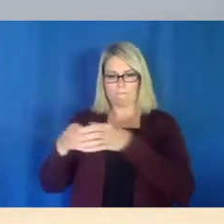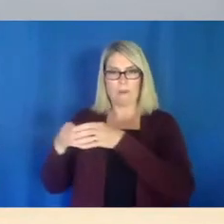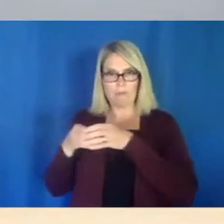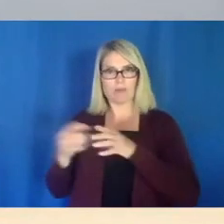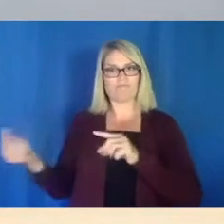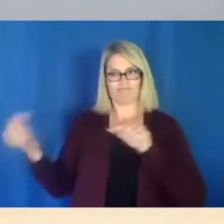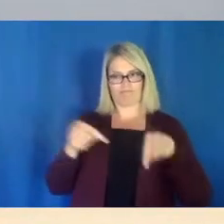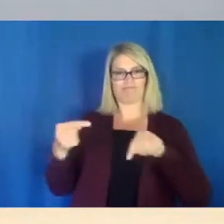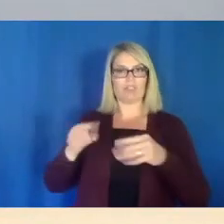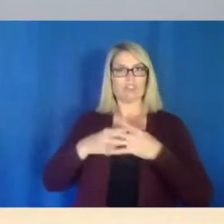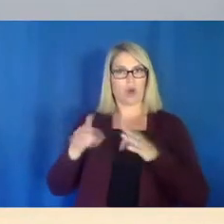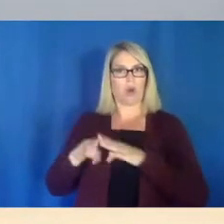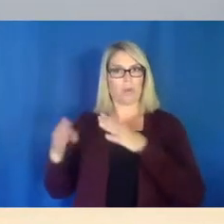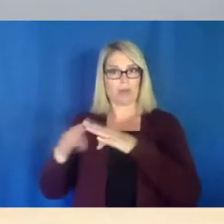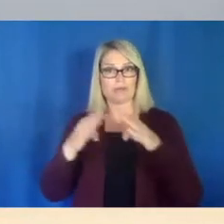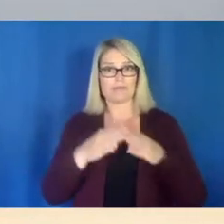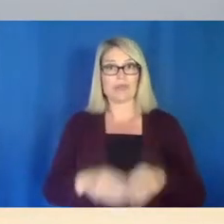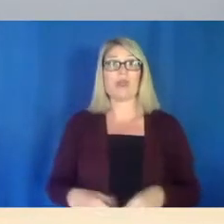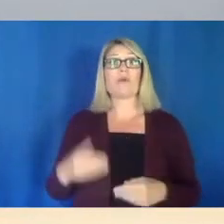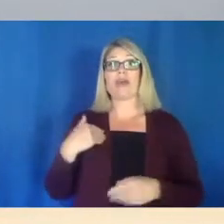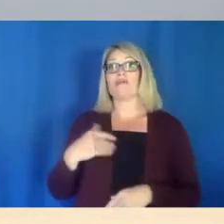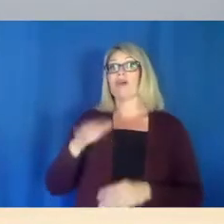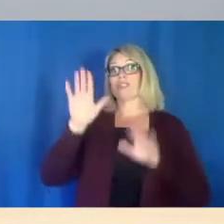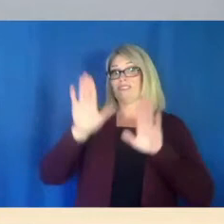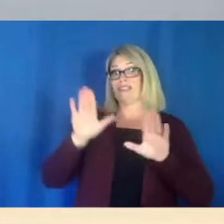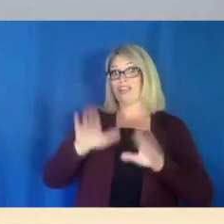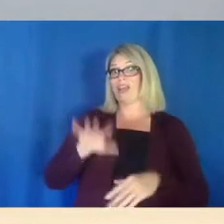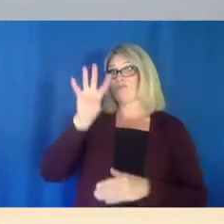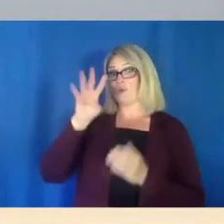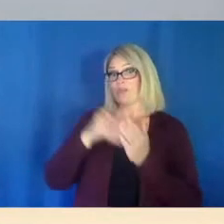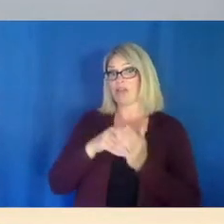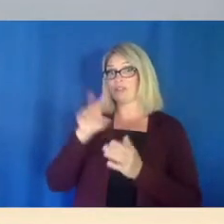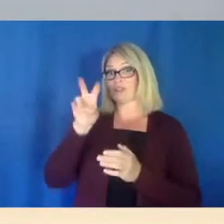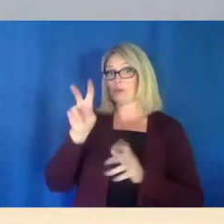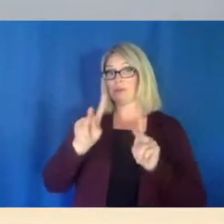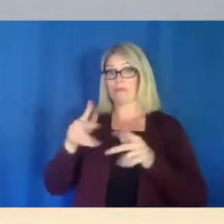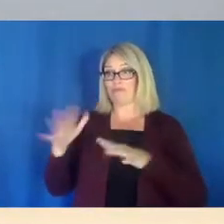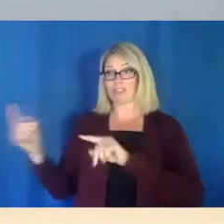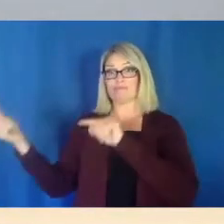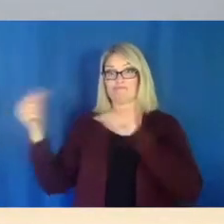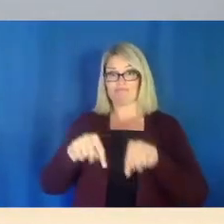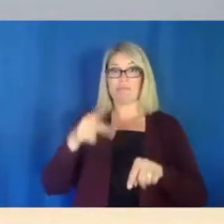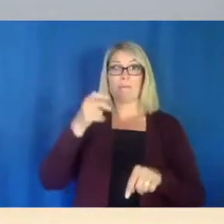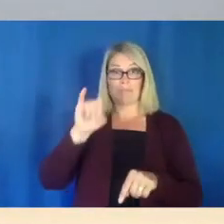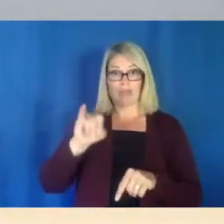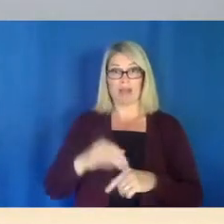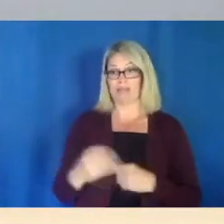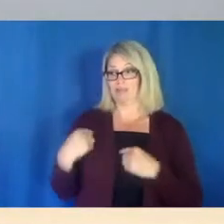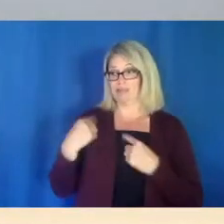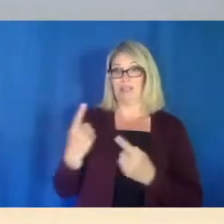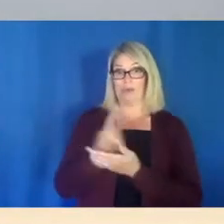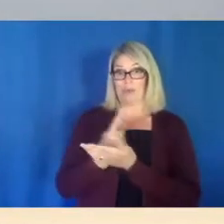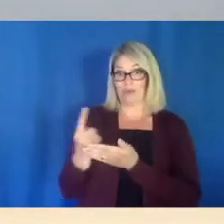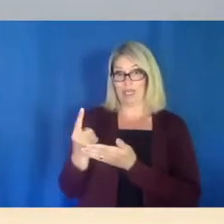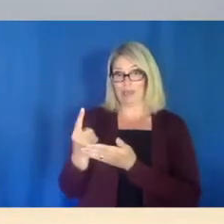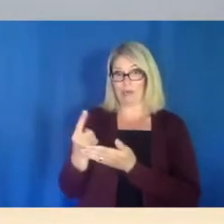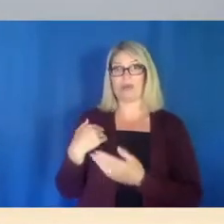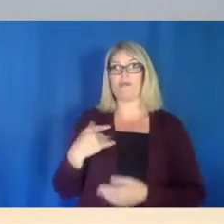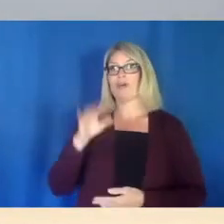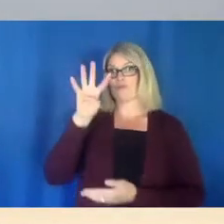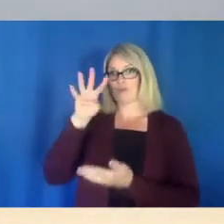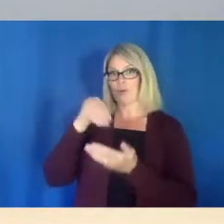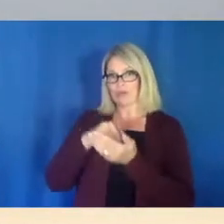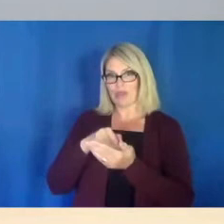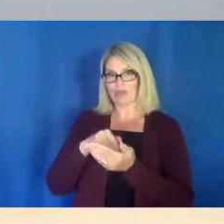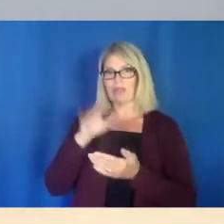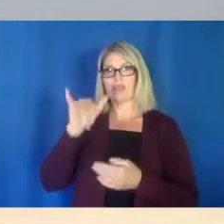Sunday, we welcomed 4,200 individuals to PEI, and in the past week, we completed over 4,000 molecular